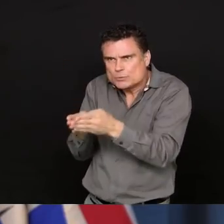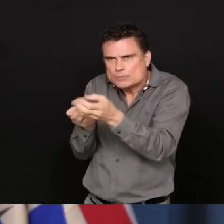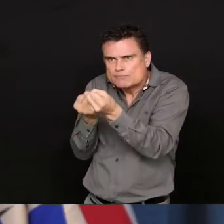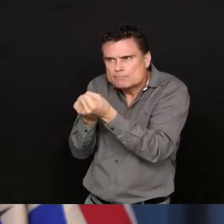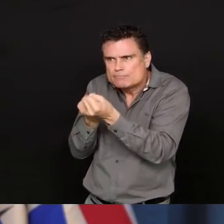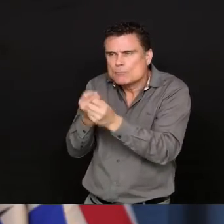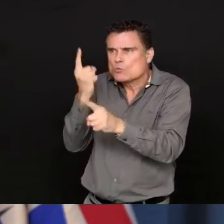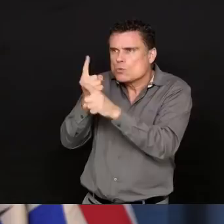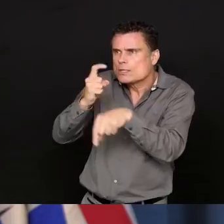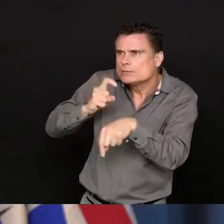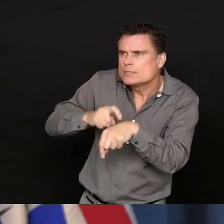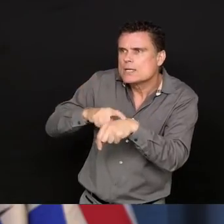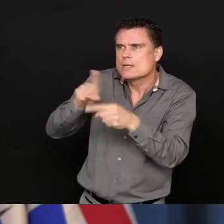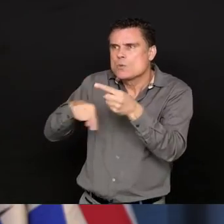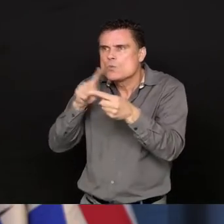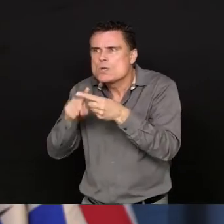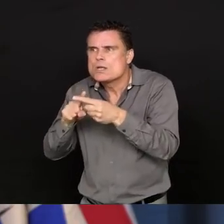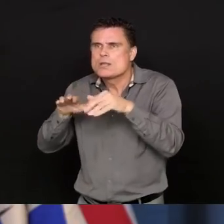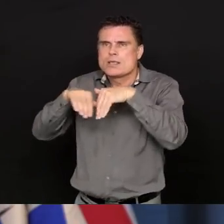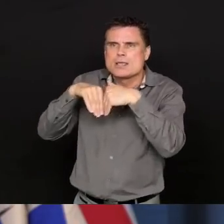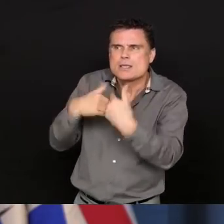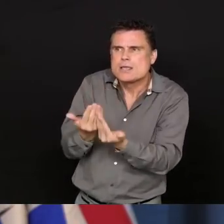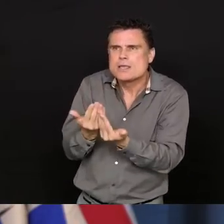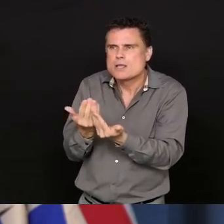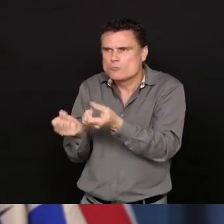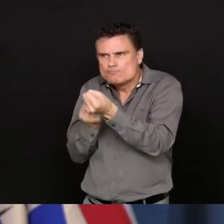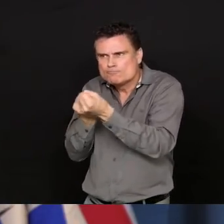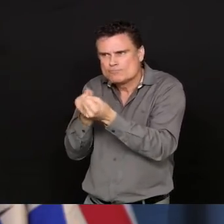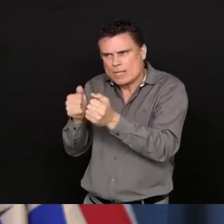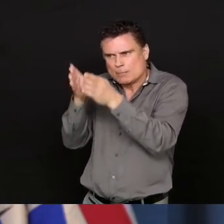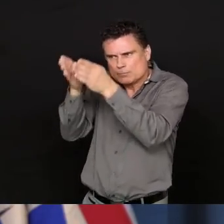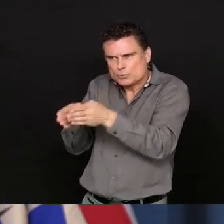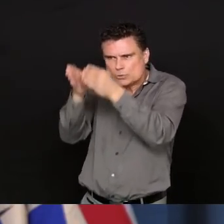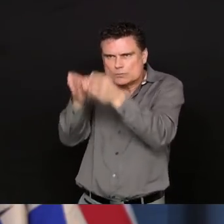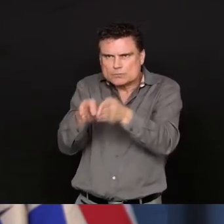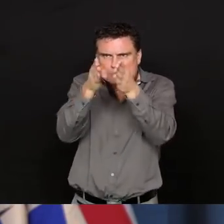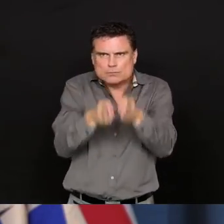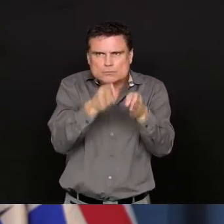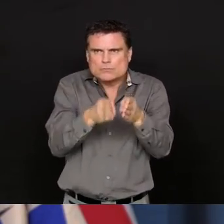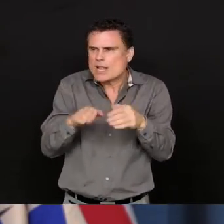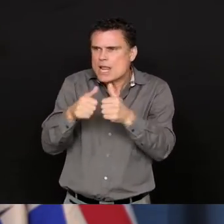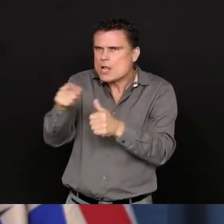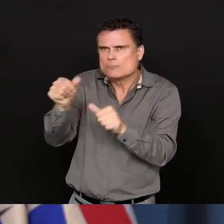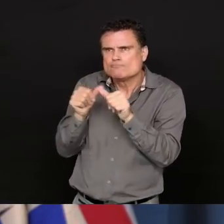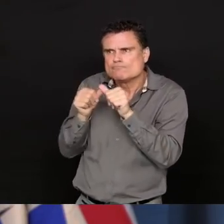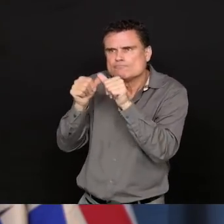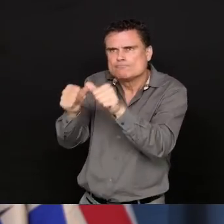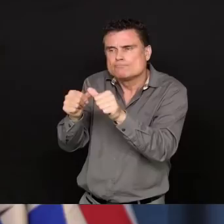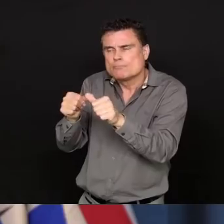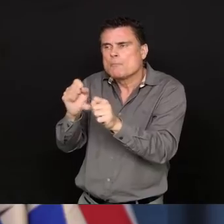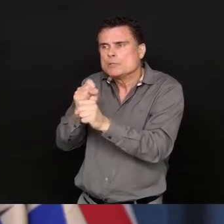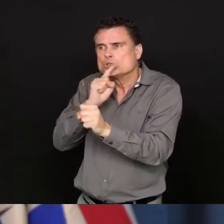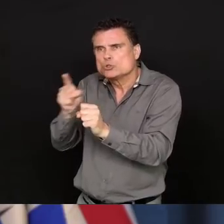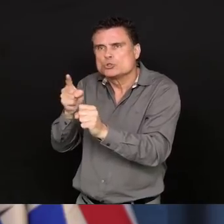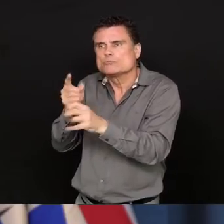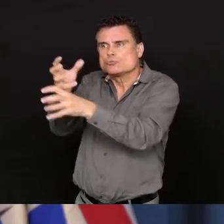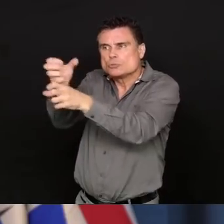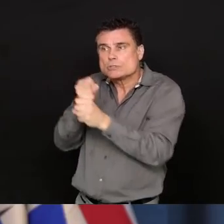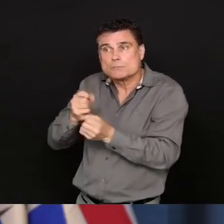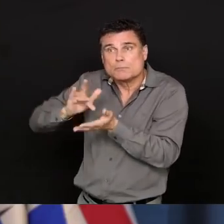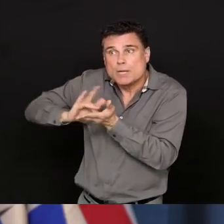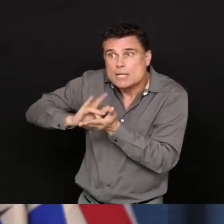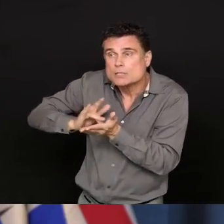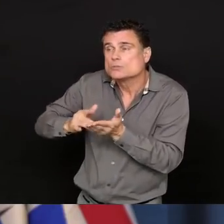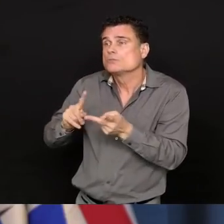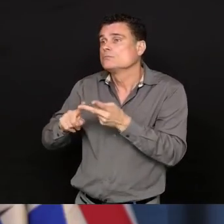allows them to continue to receive the medications they need and other things. But I know there's a lot of work going on with that, and I do